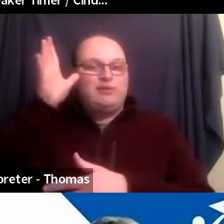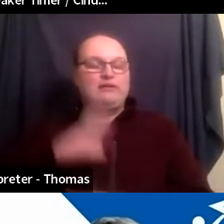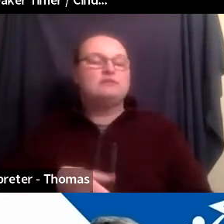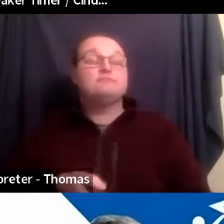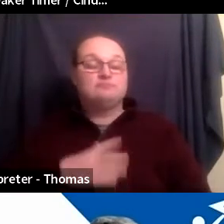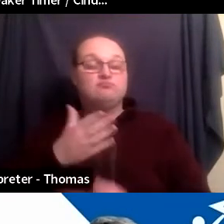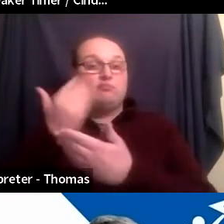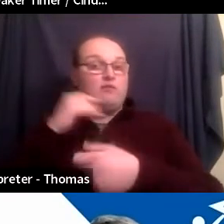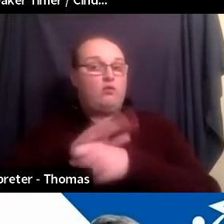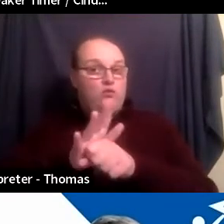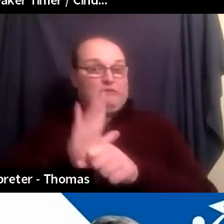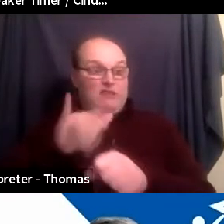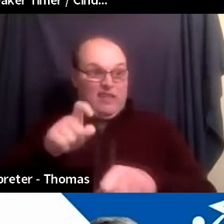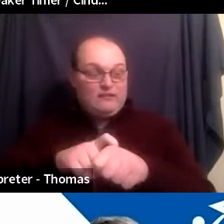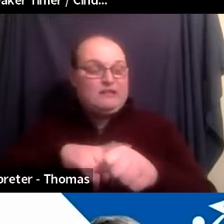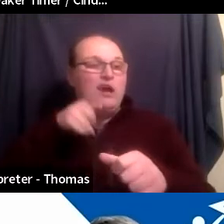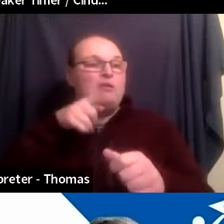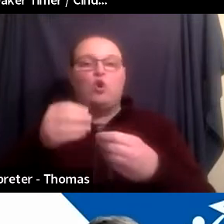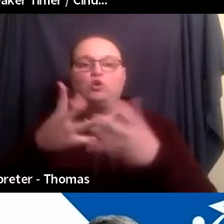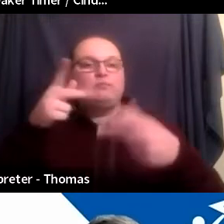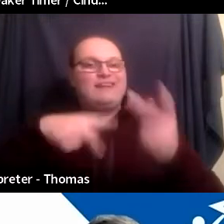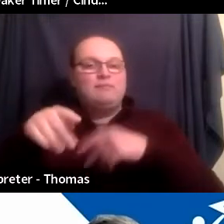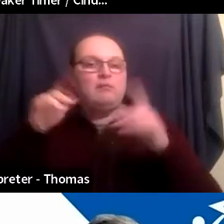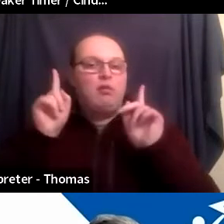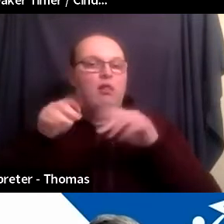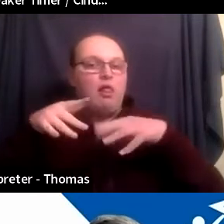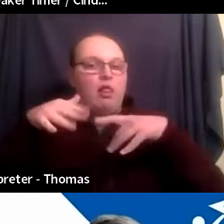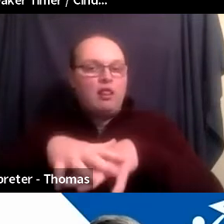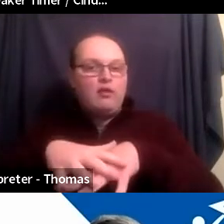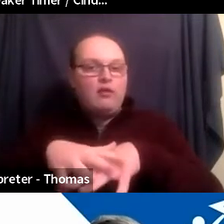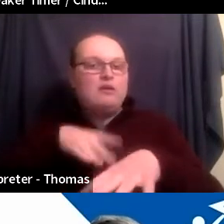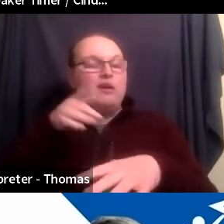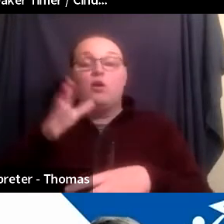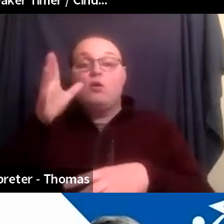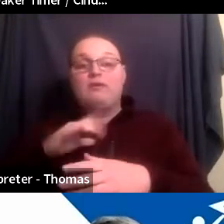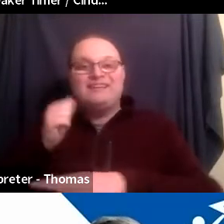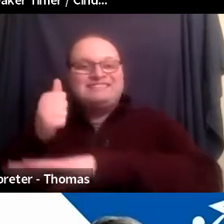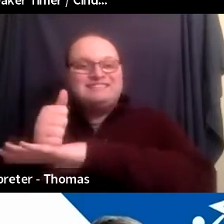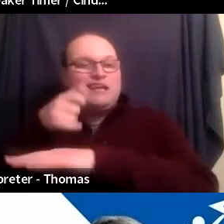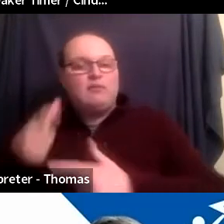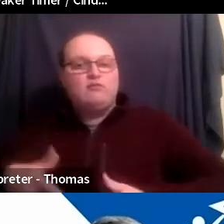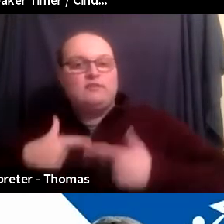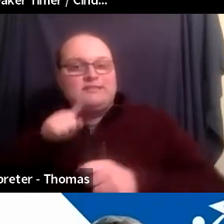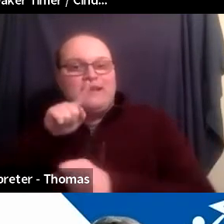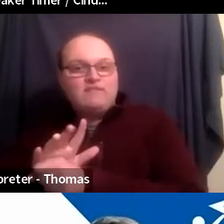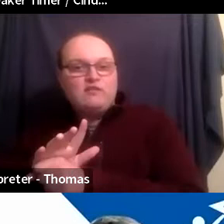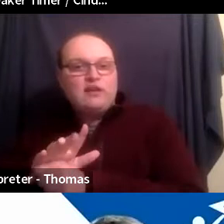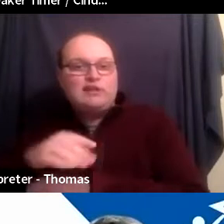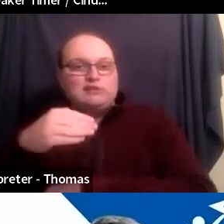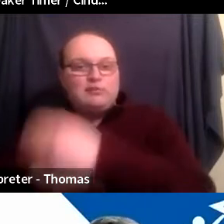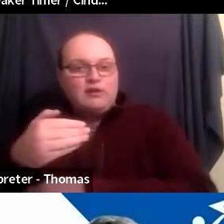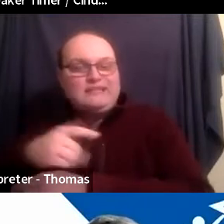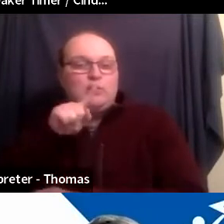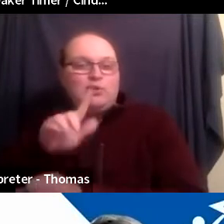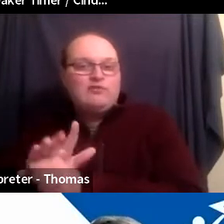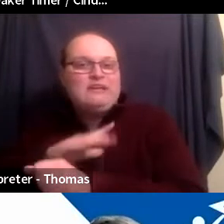school was overcrowded. We as parents decided to form a residency verification process to verify that people who